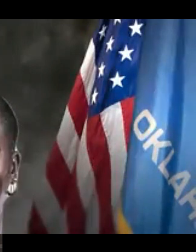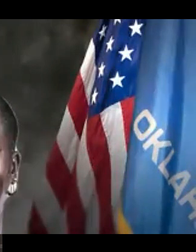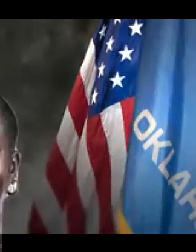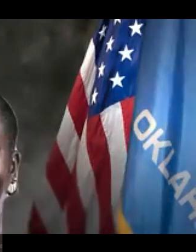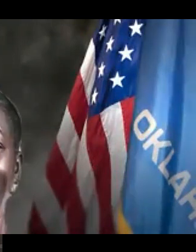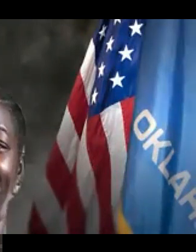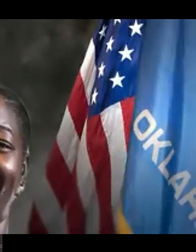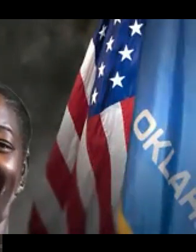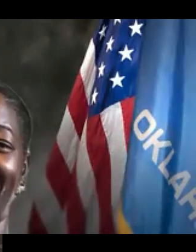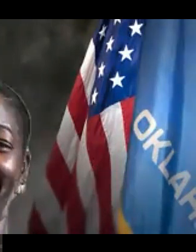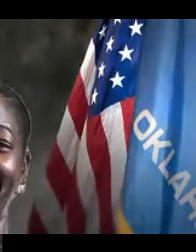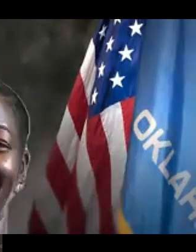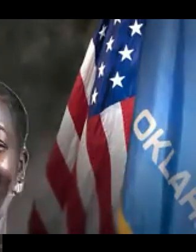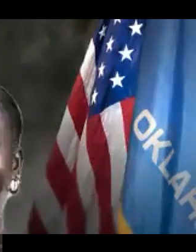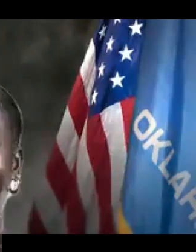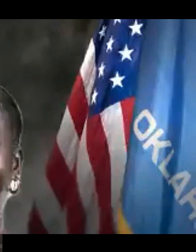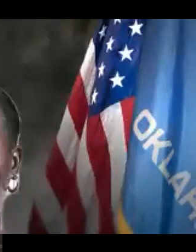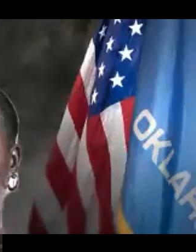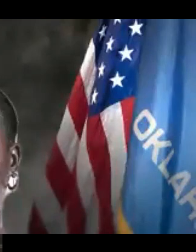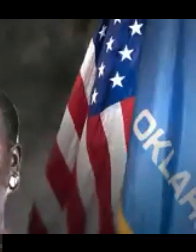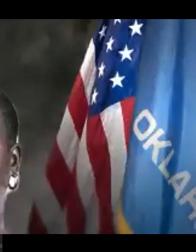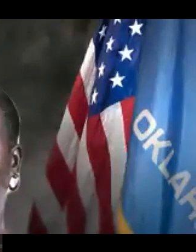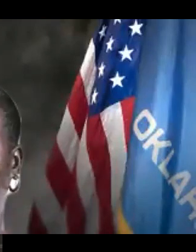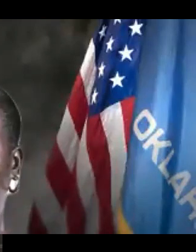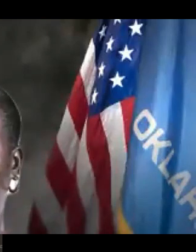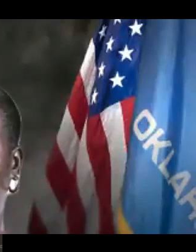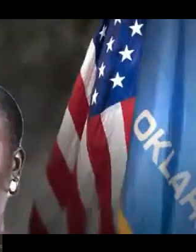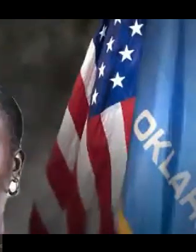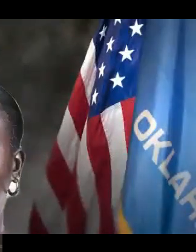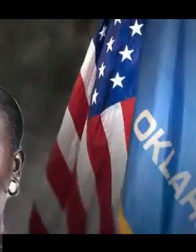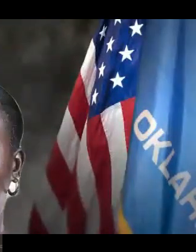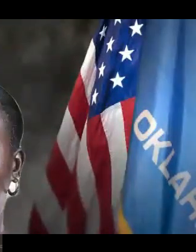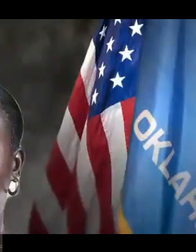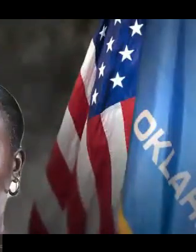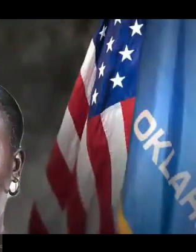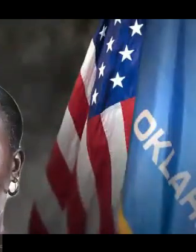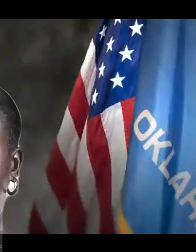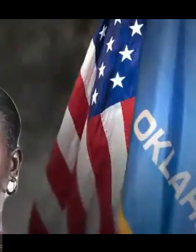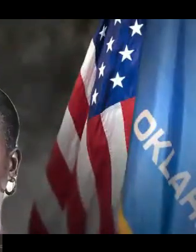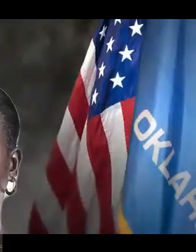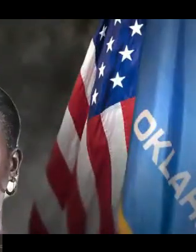afternoon. Bye-bye. Thank you. Good to see everyone. Bye. Take care.